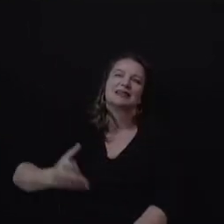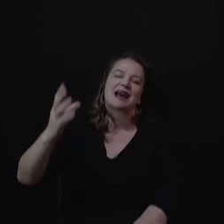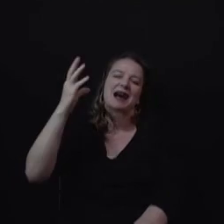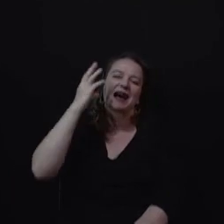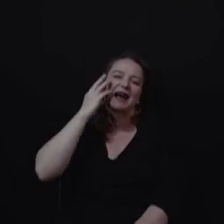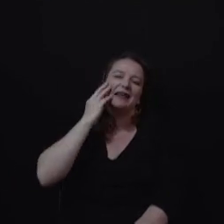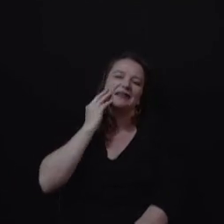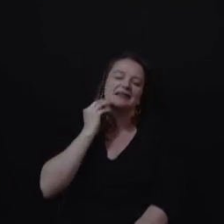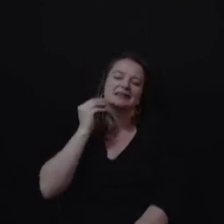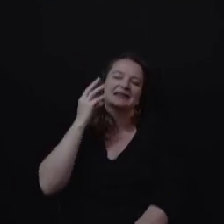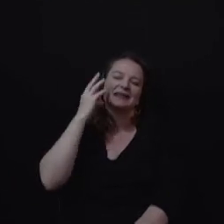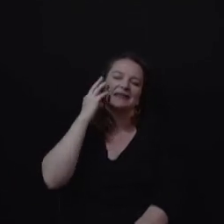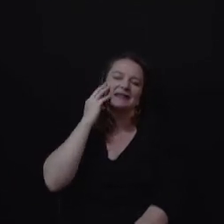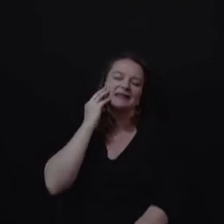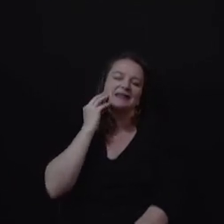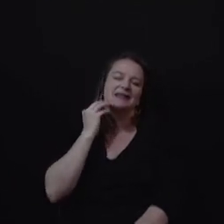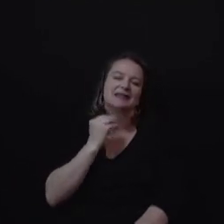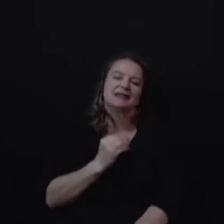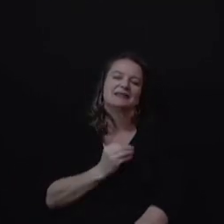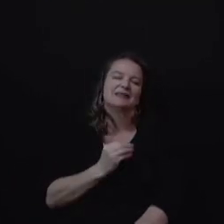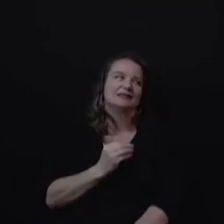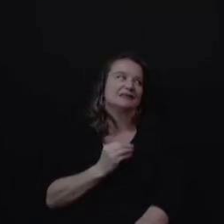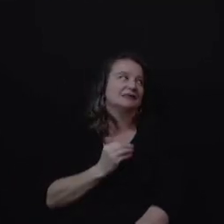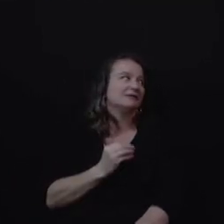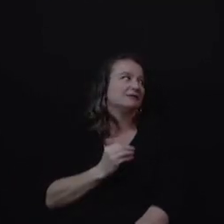mercies I see.